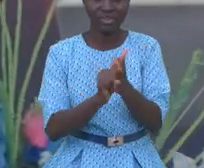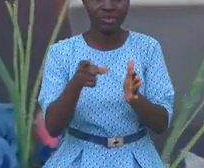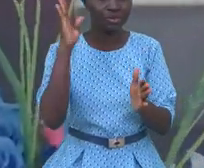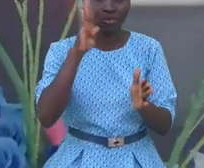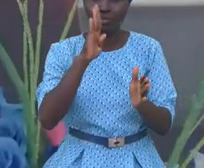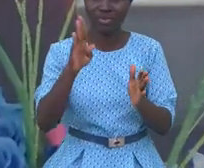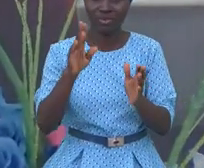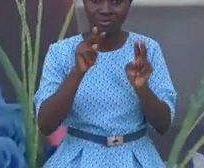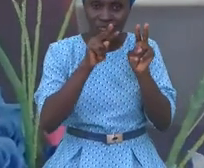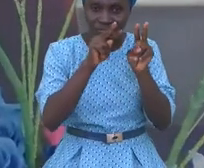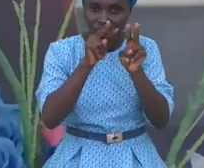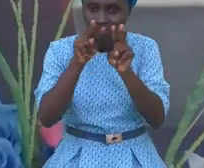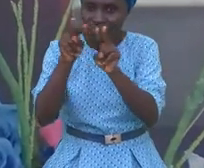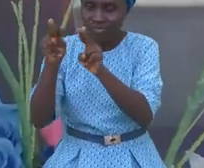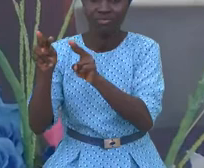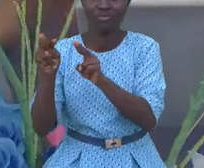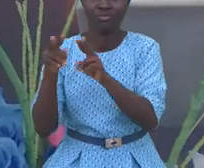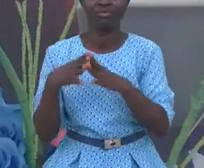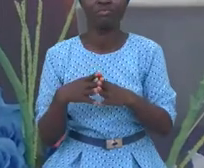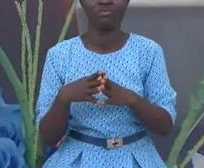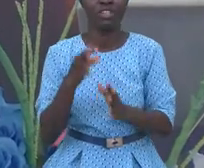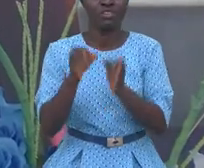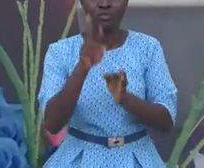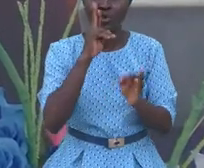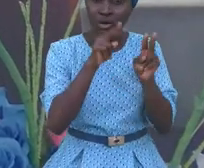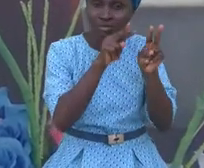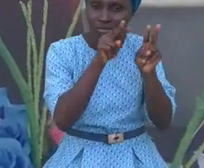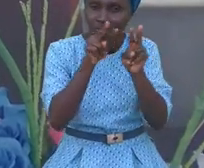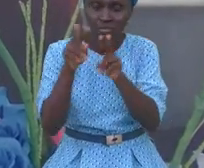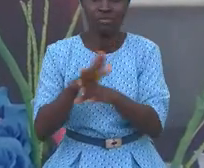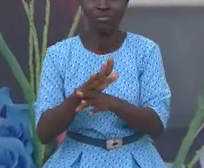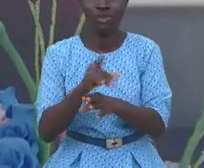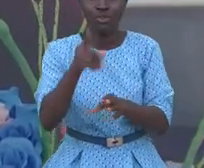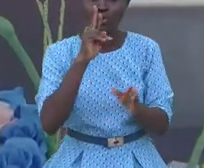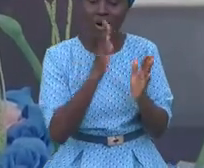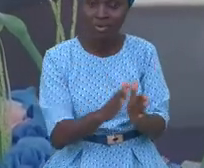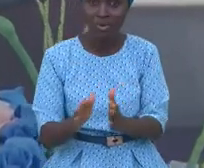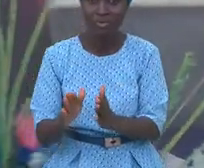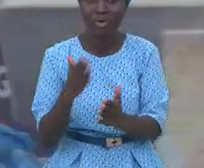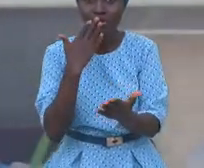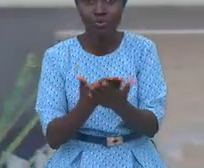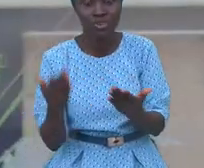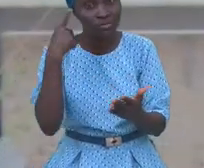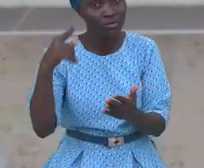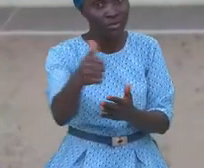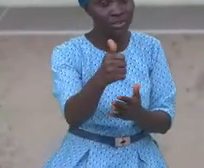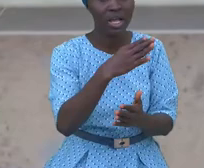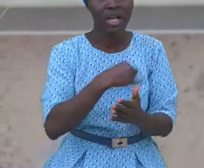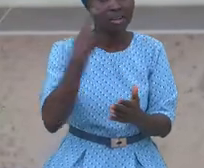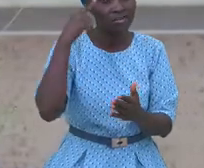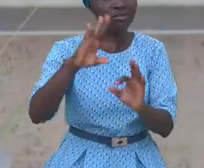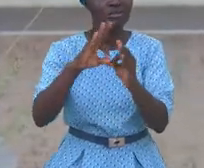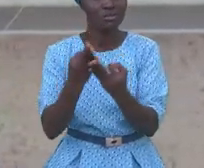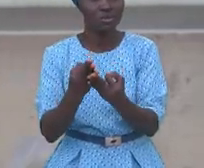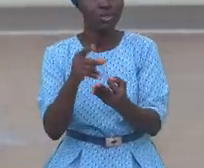preparing a good meal for yourself, for your family, You want to even feed the